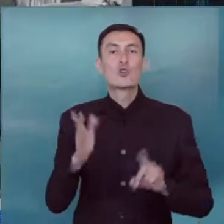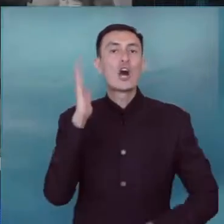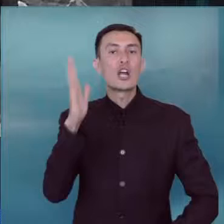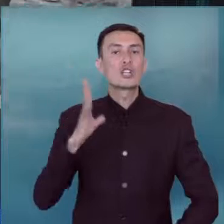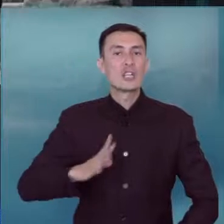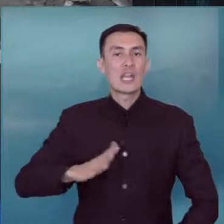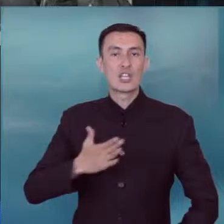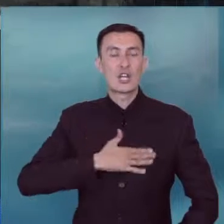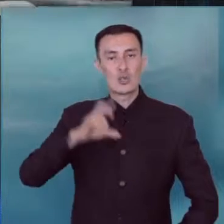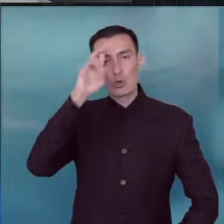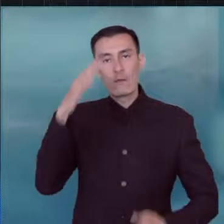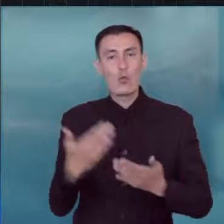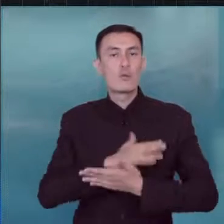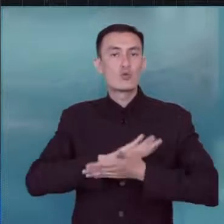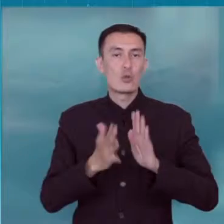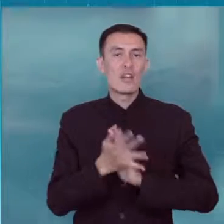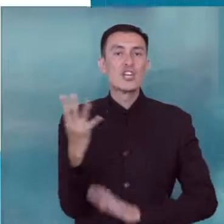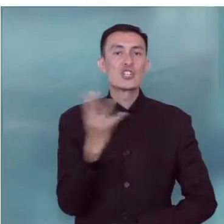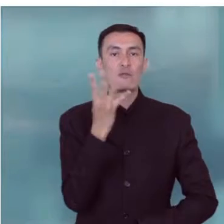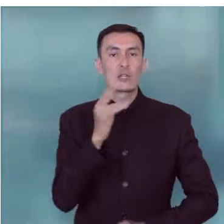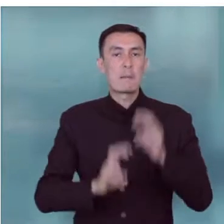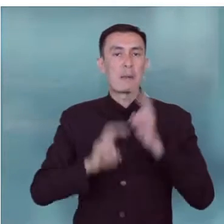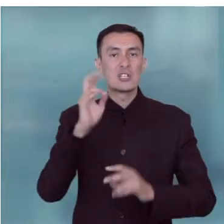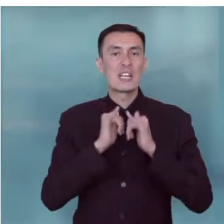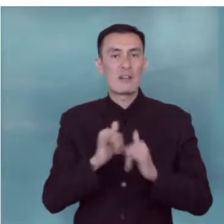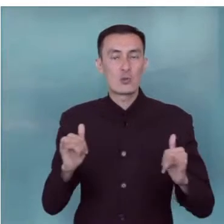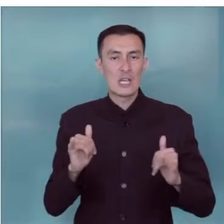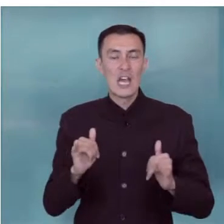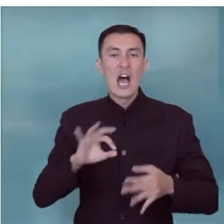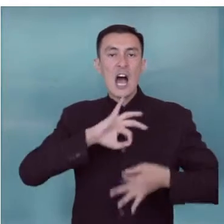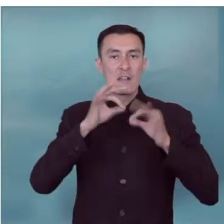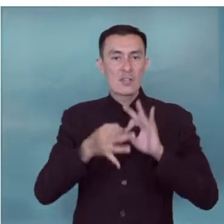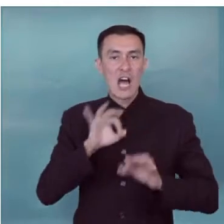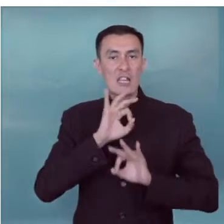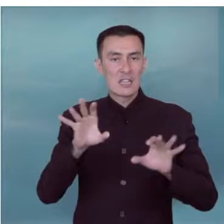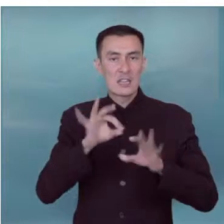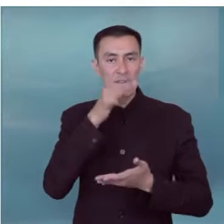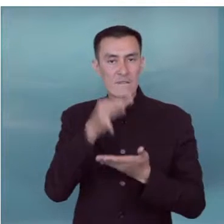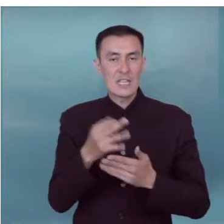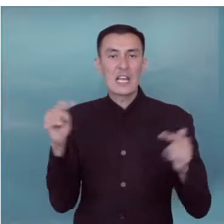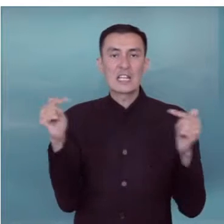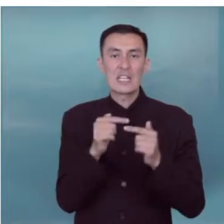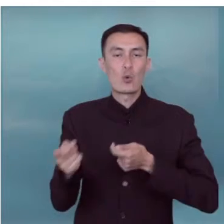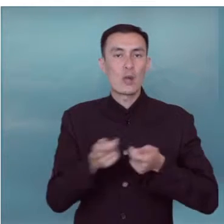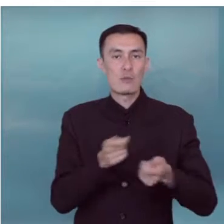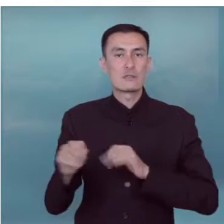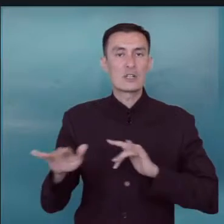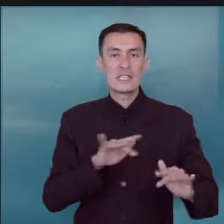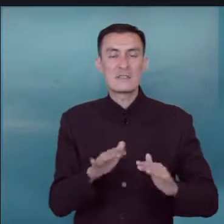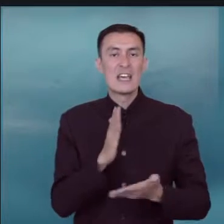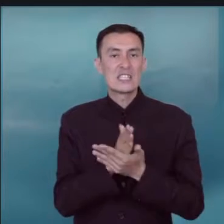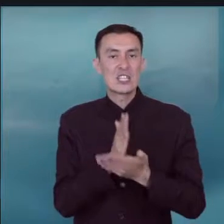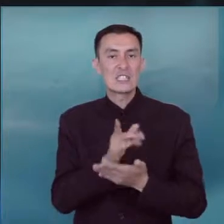developed countries and fall behind these countries even more. What awaits our country under the new conditions of this Fourth Industrial Revolution?